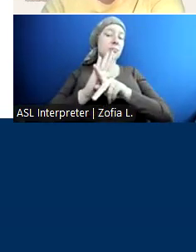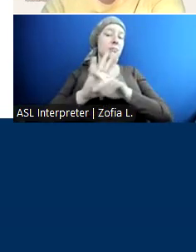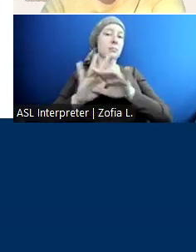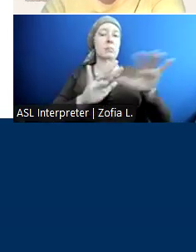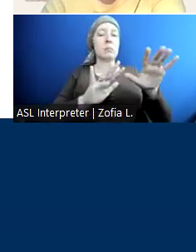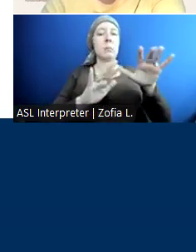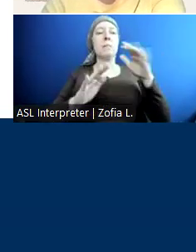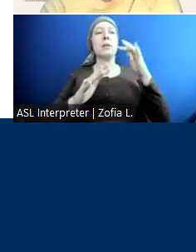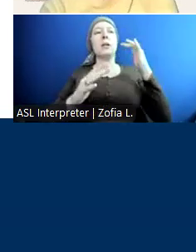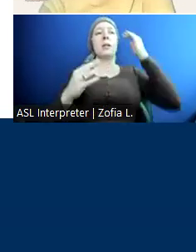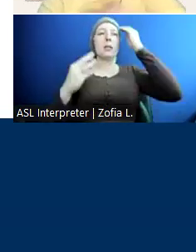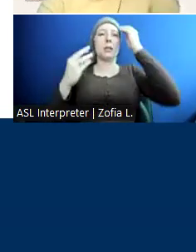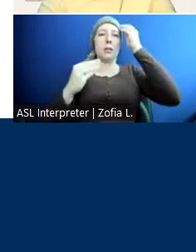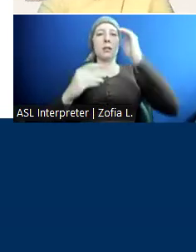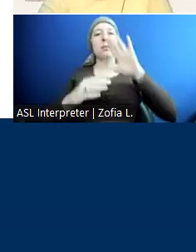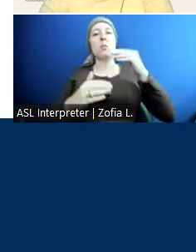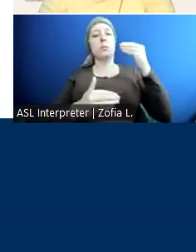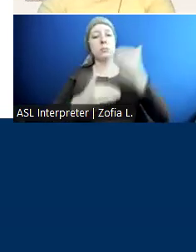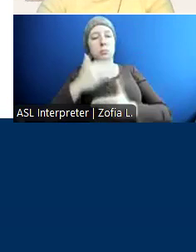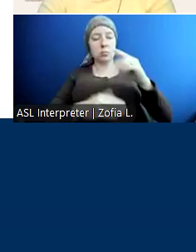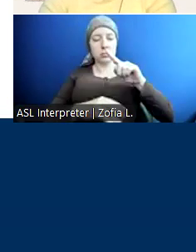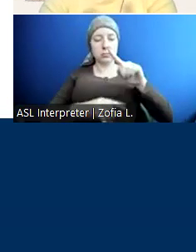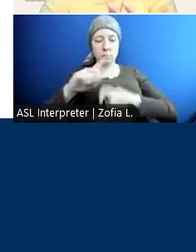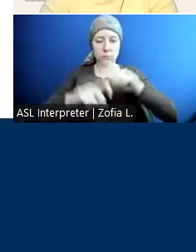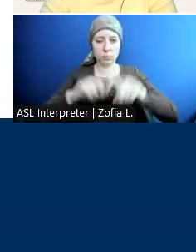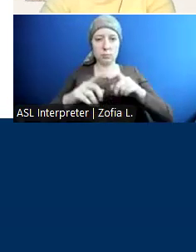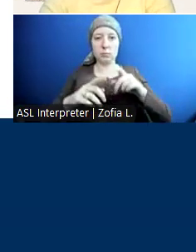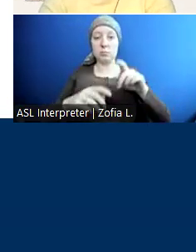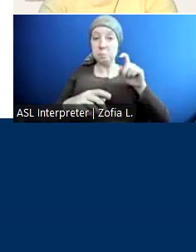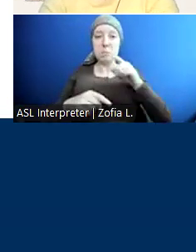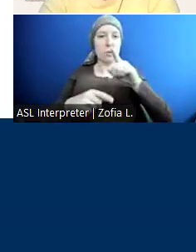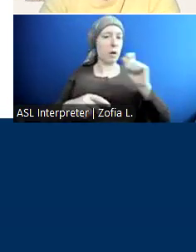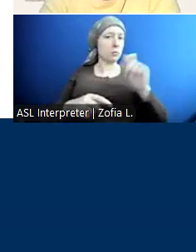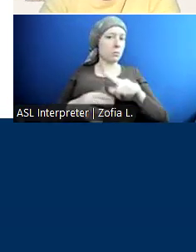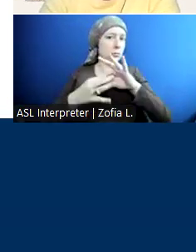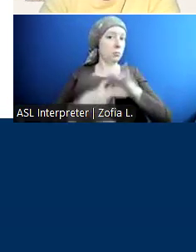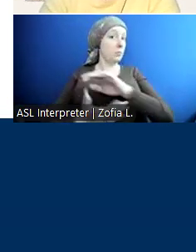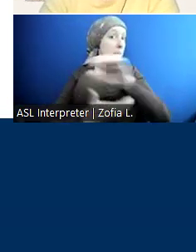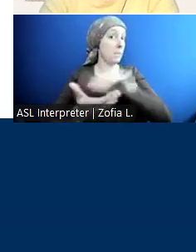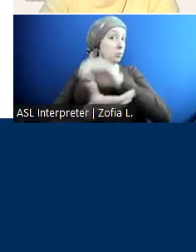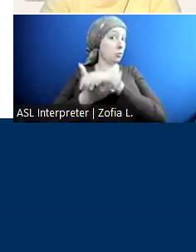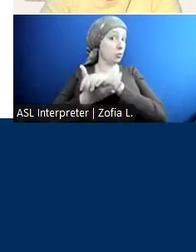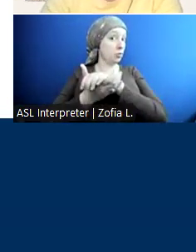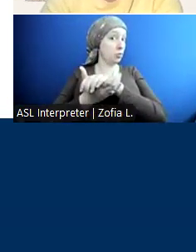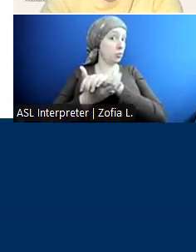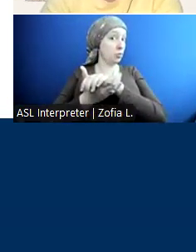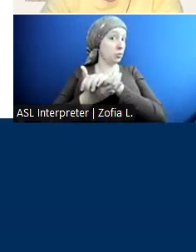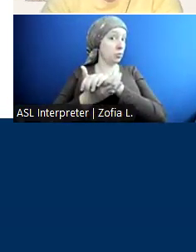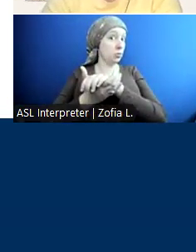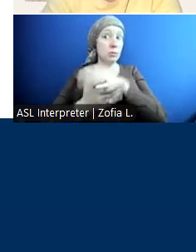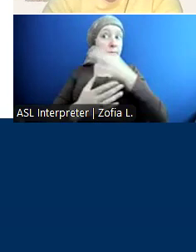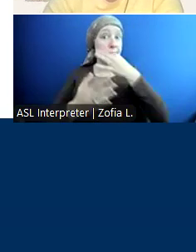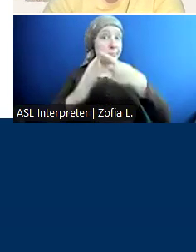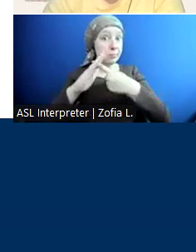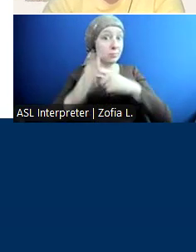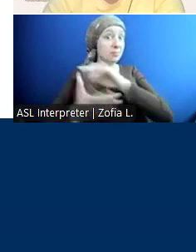know, in your process of questioning, do you ask questions related to merit, about the onset of marriage,